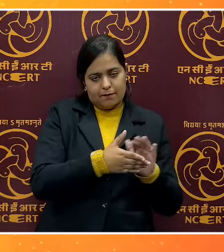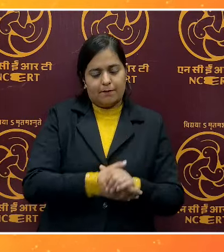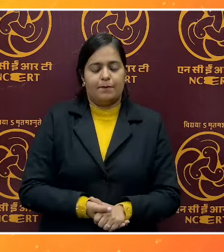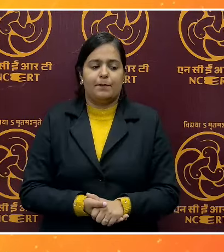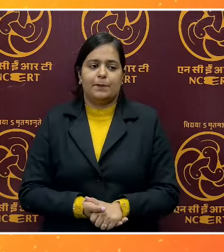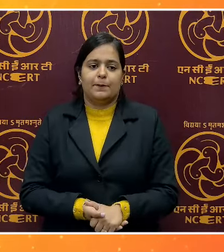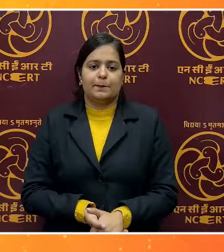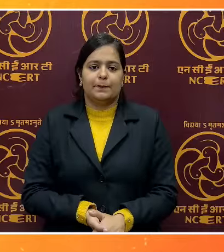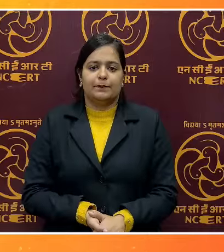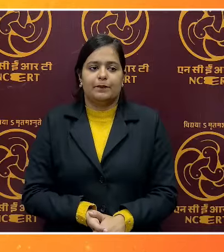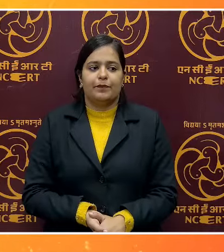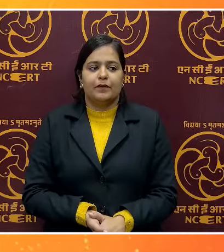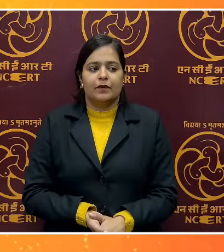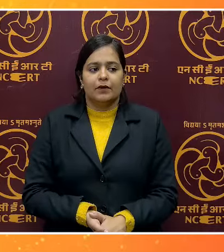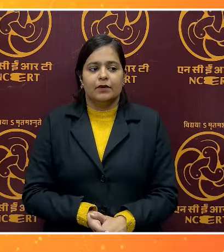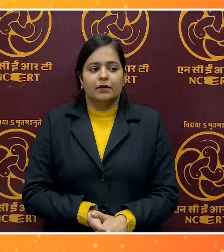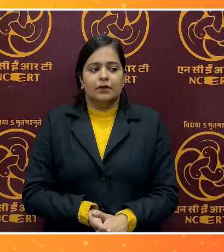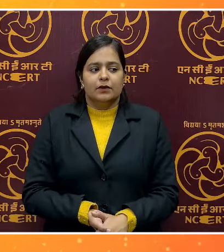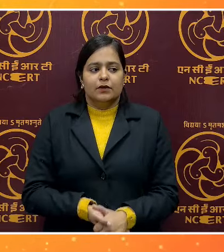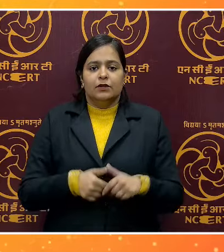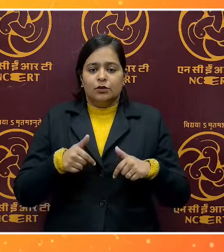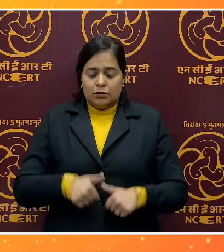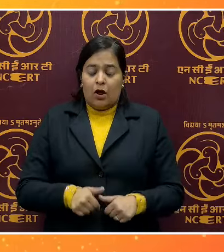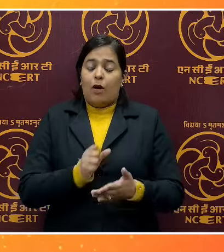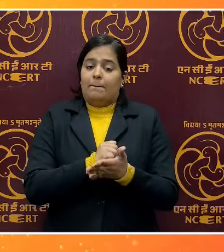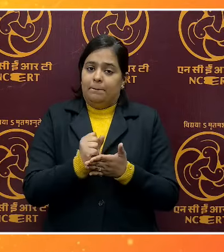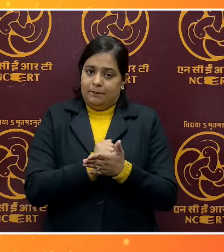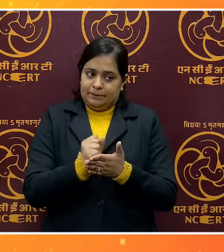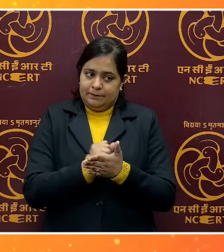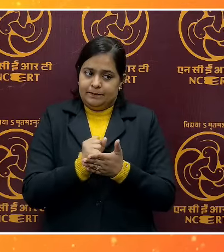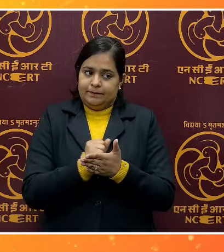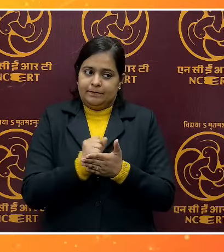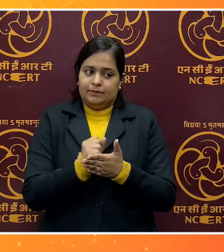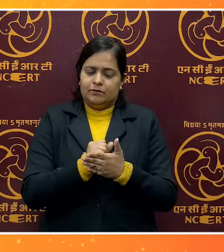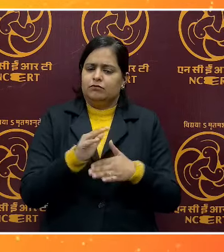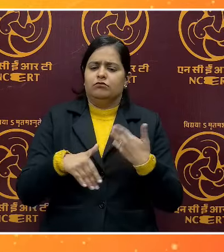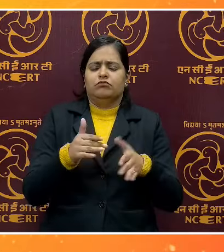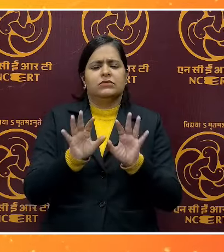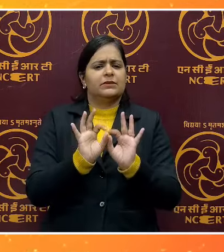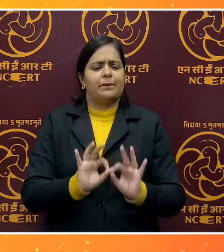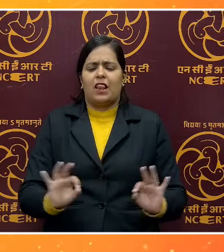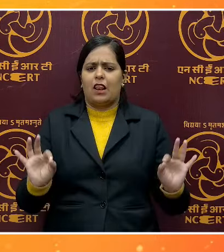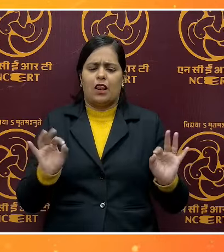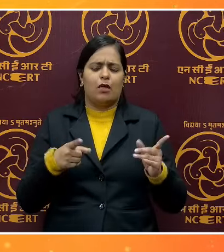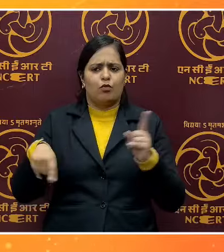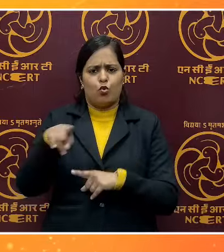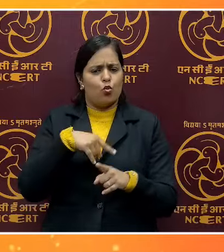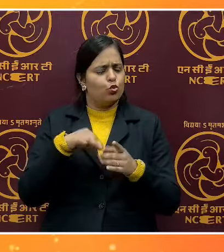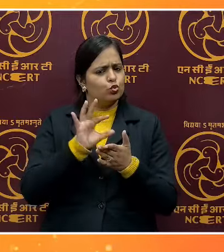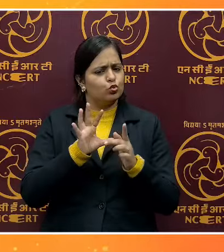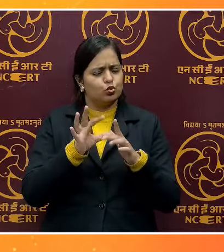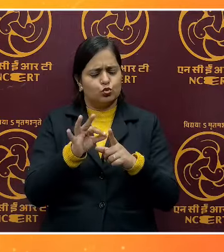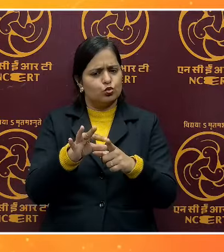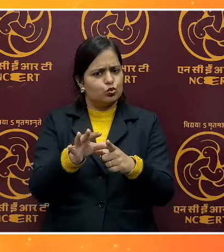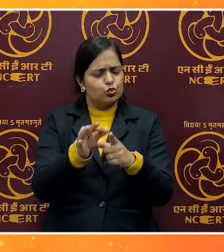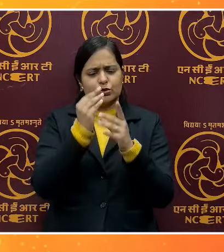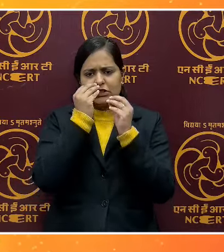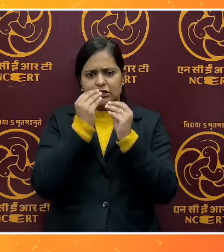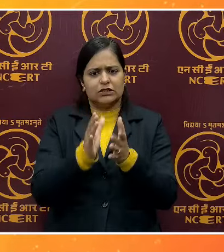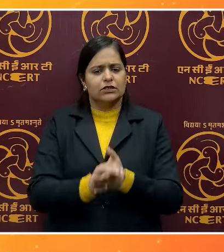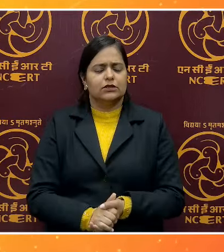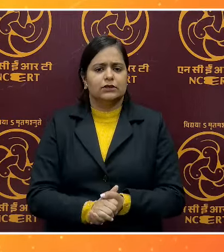complex. So, by making it practice, that is very simple, and we can write from the both sides,